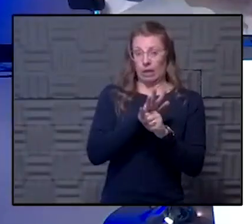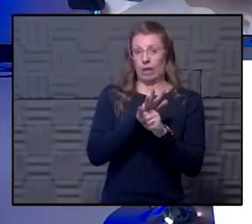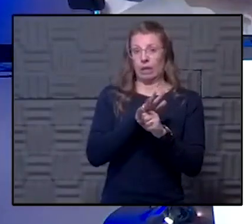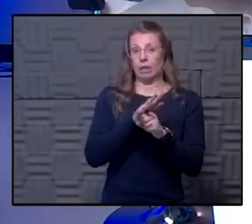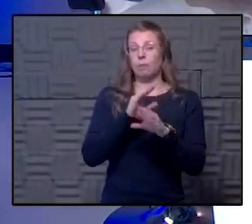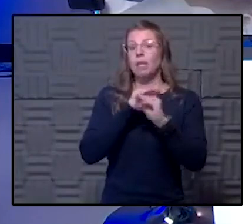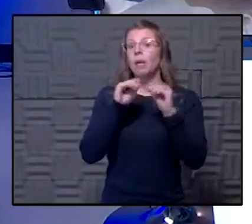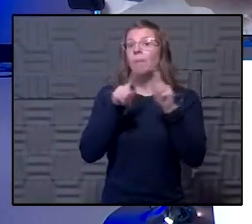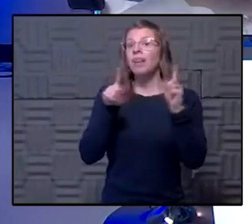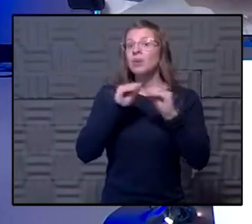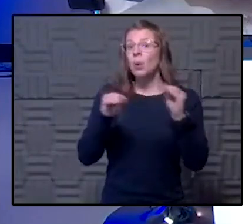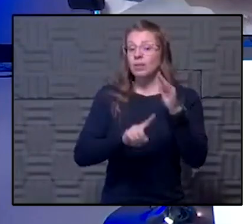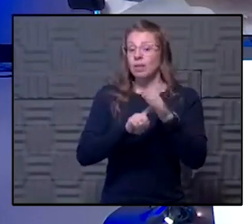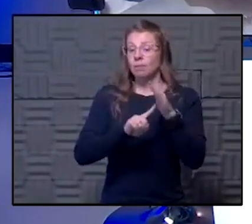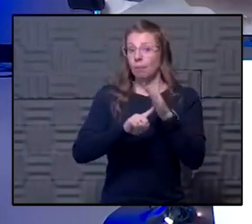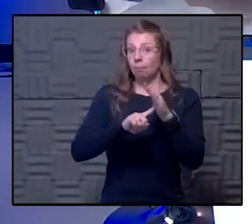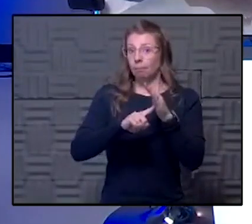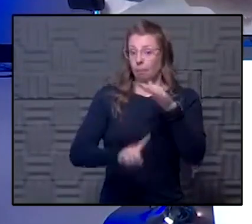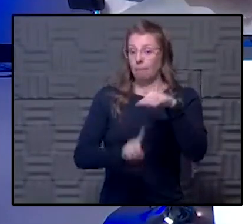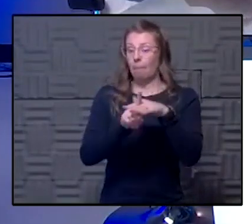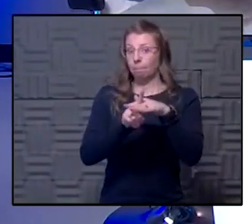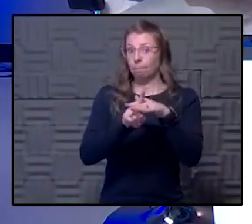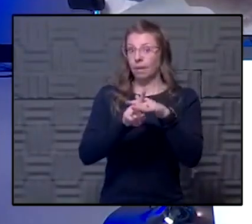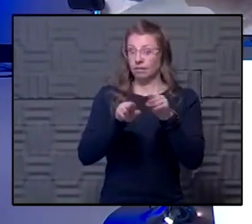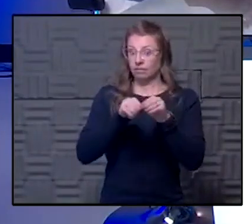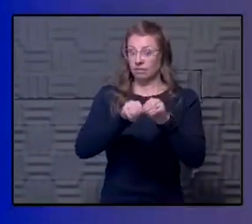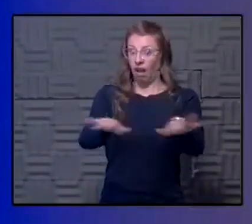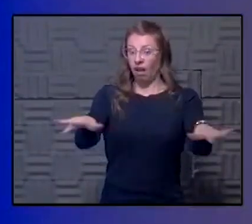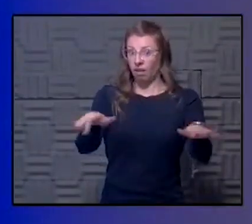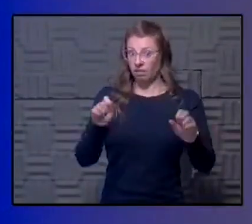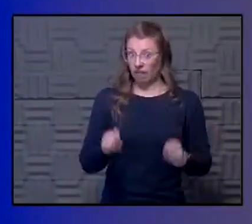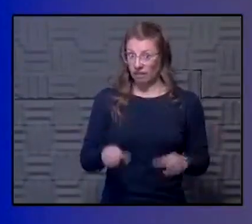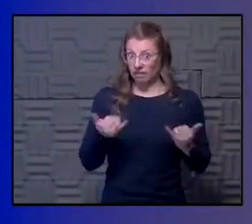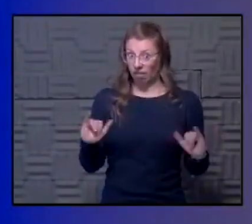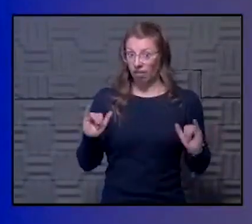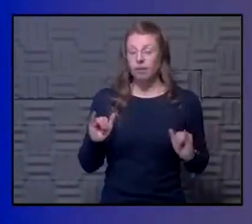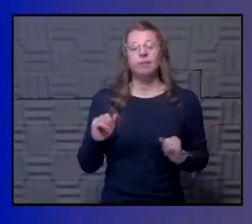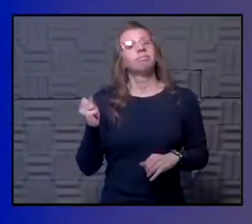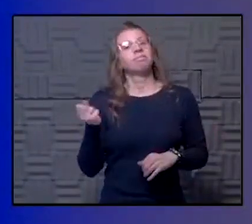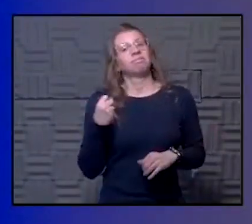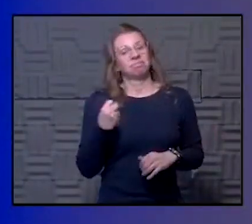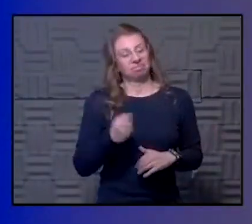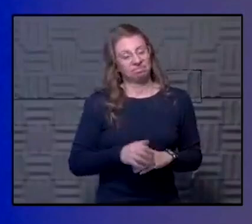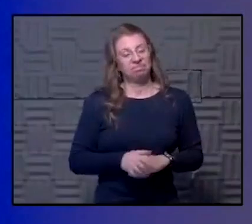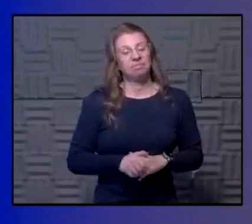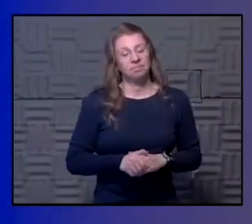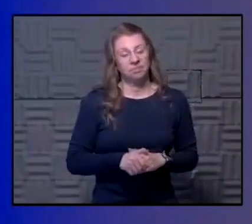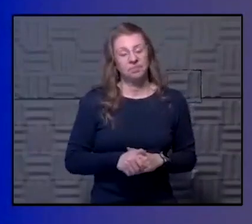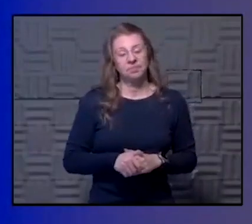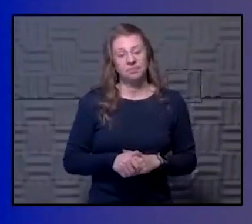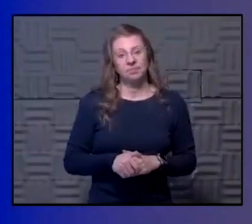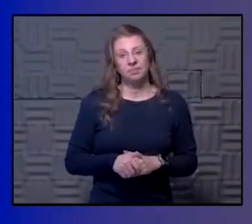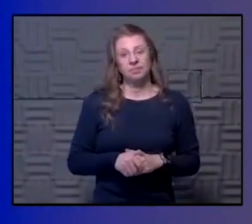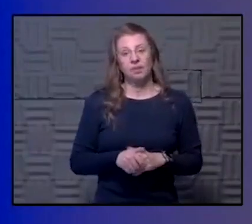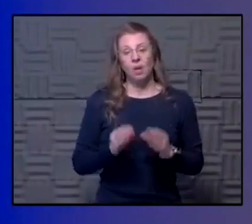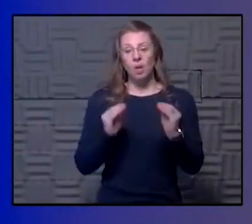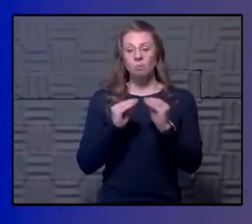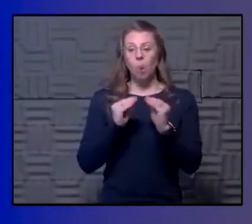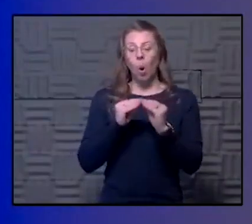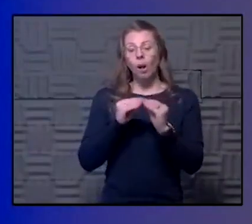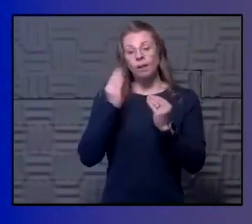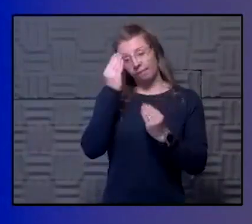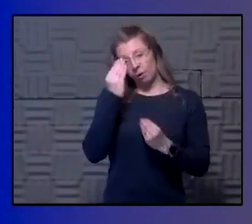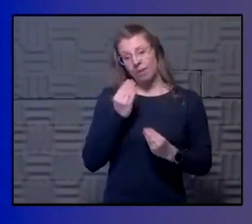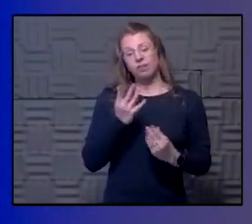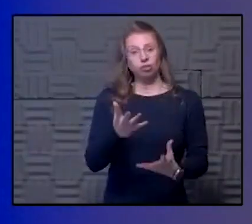the virus? Mm-hmm. Yeah, I mean, I think the short answer is yes. There's more signals or more